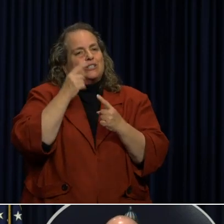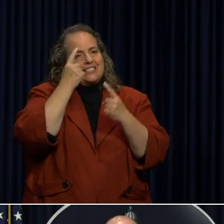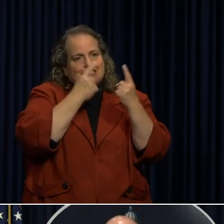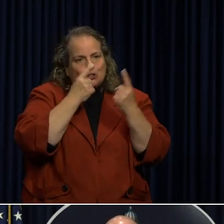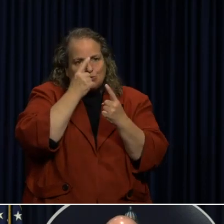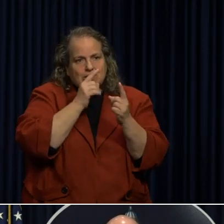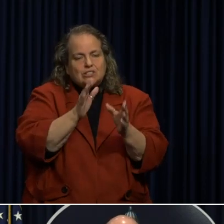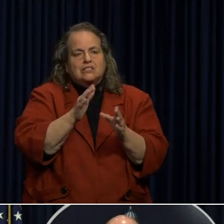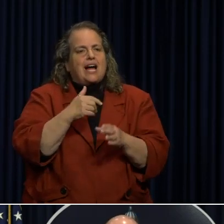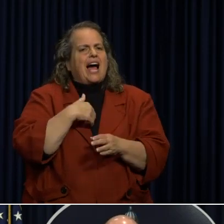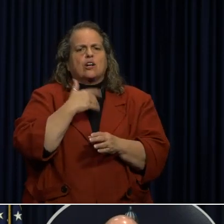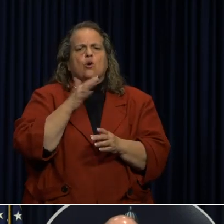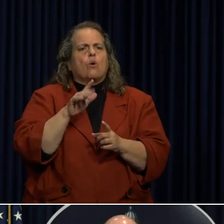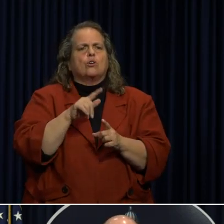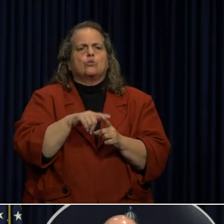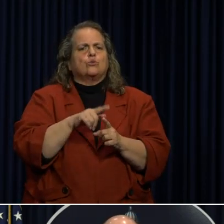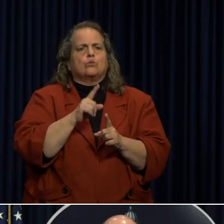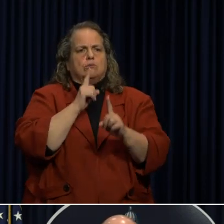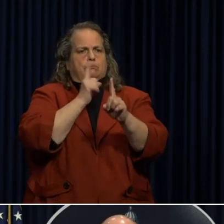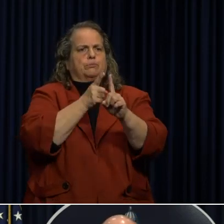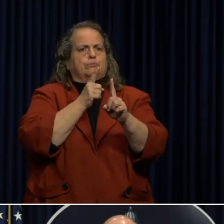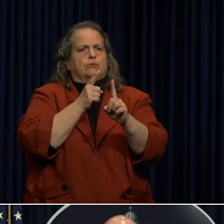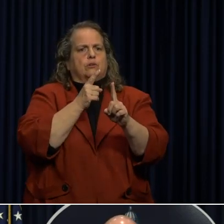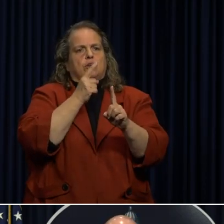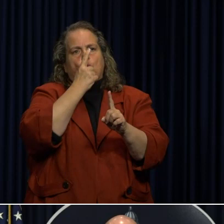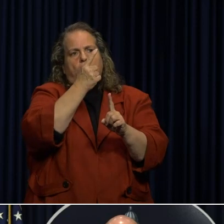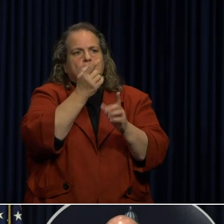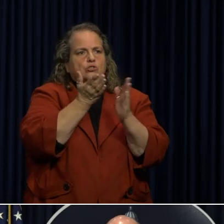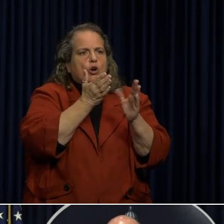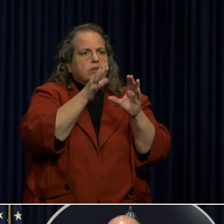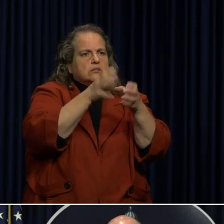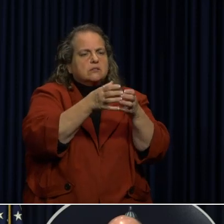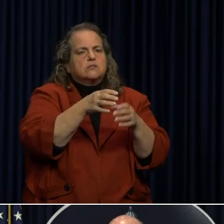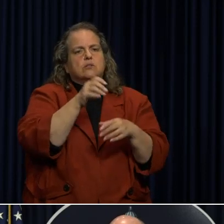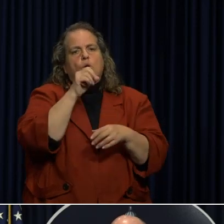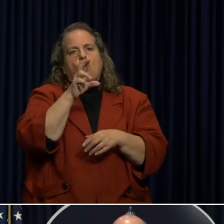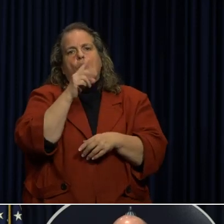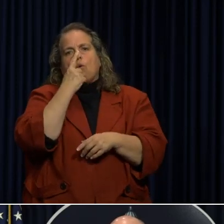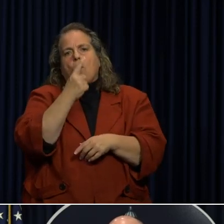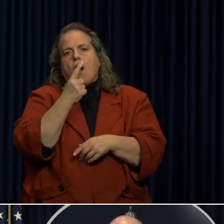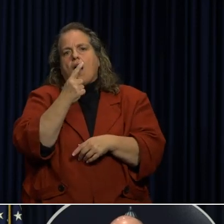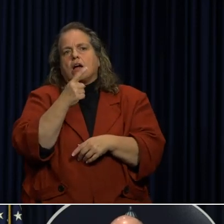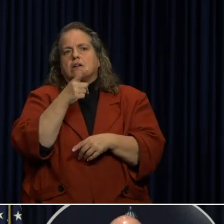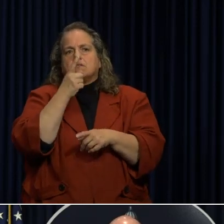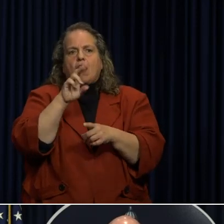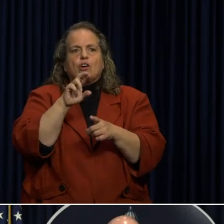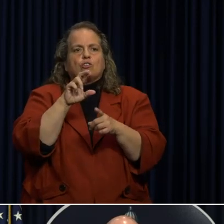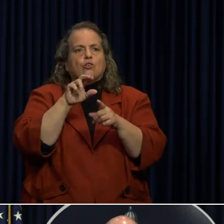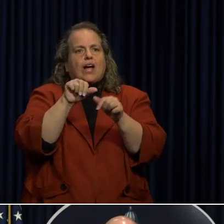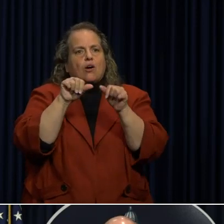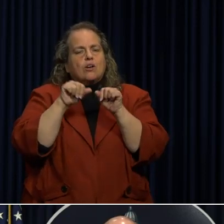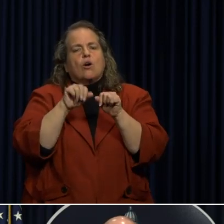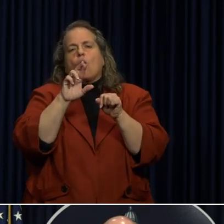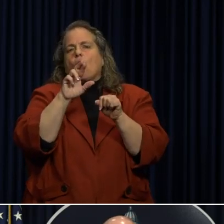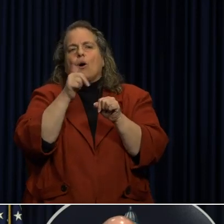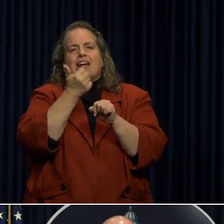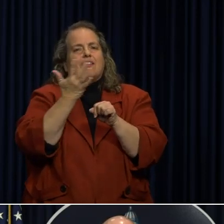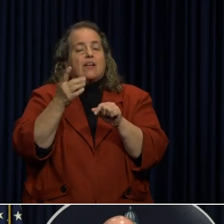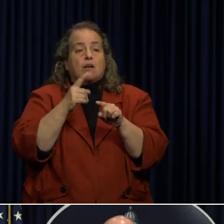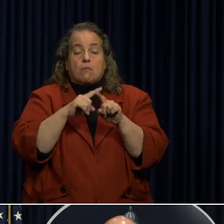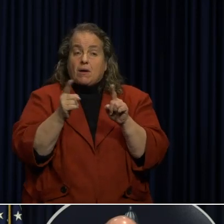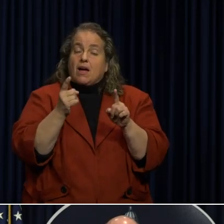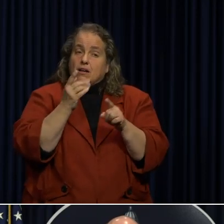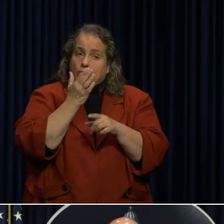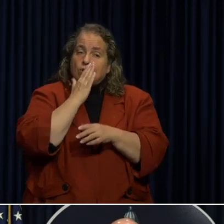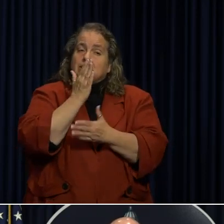don't want to call out single sites of service and single clinician communities or any single industry, but there are times when there are